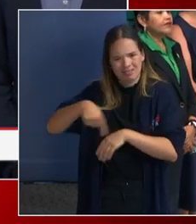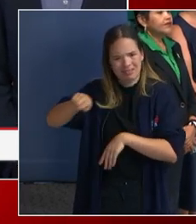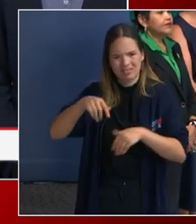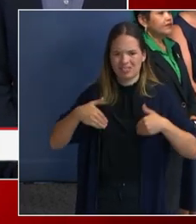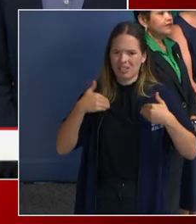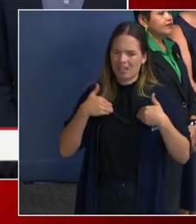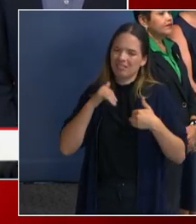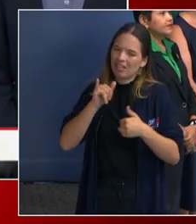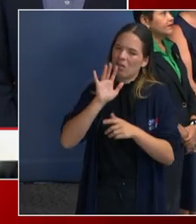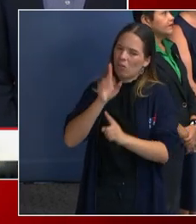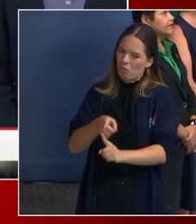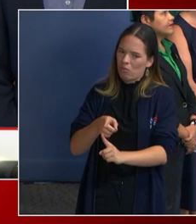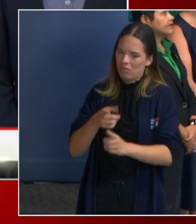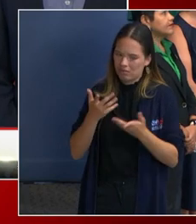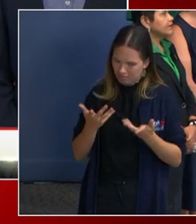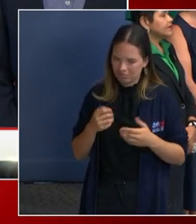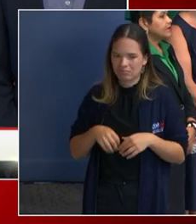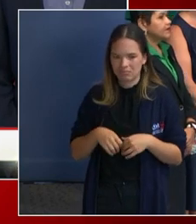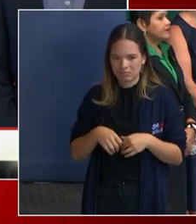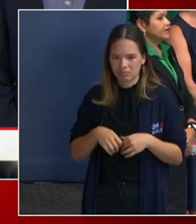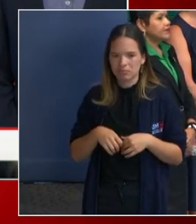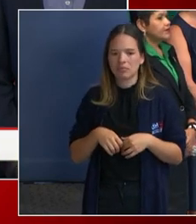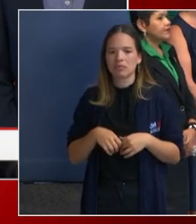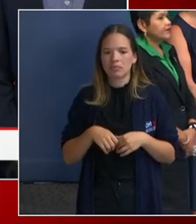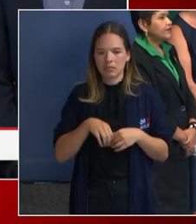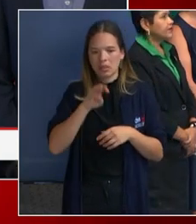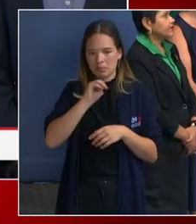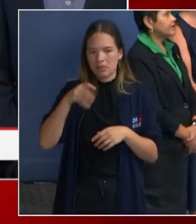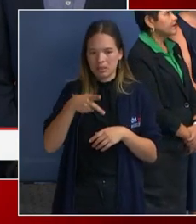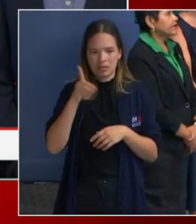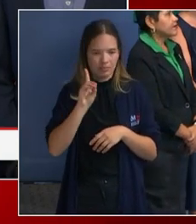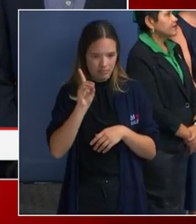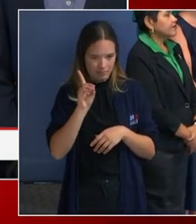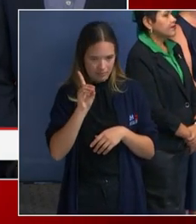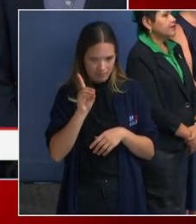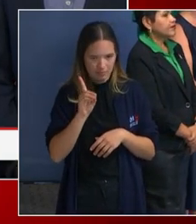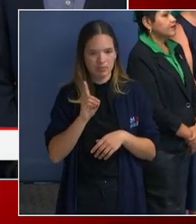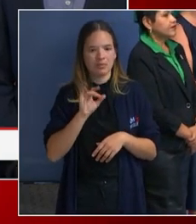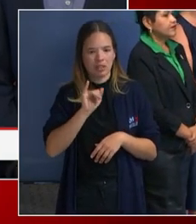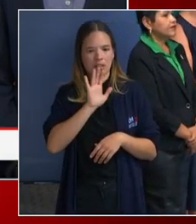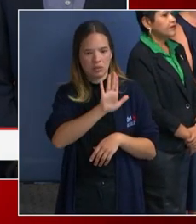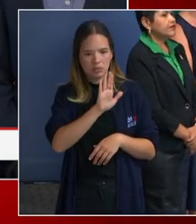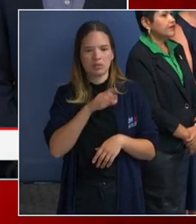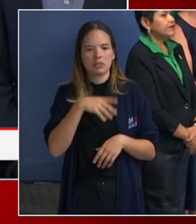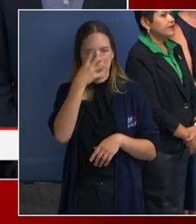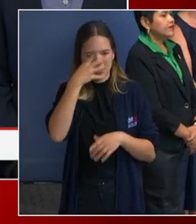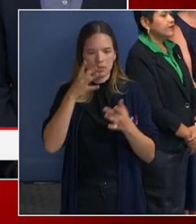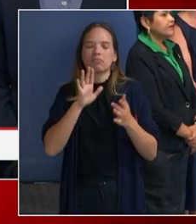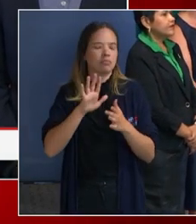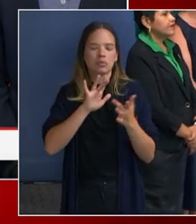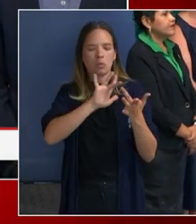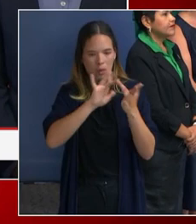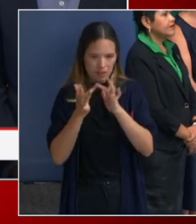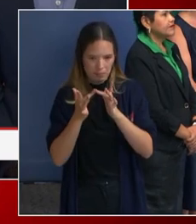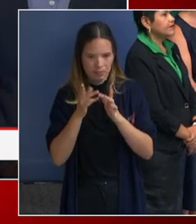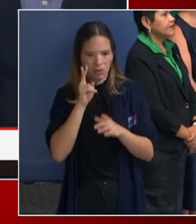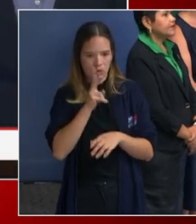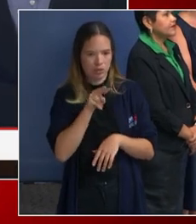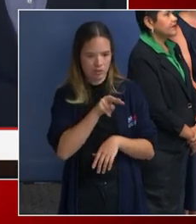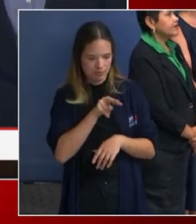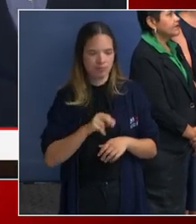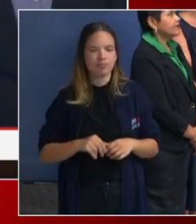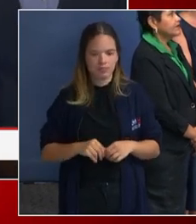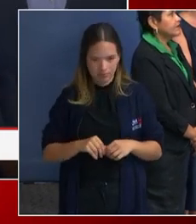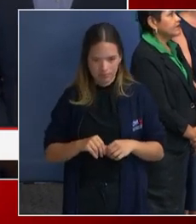go to MPD's website and they have the full pamphlet on there of what the curfew is, what they do to enforce it. But really, the bottom line is the